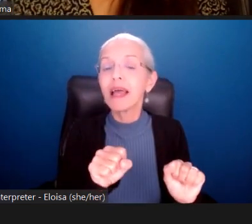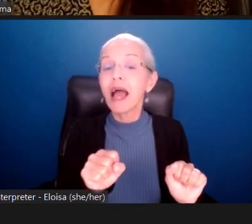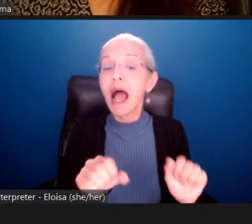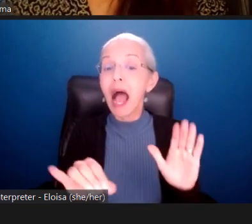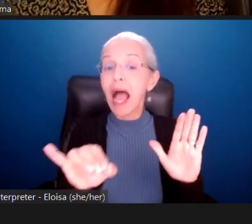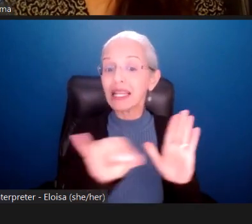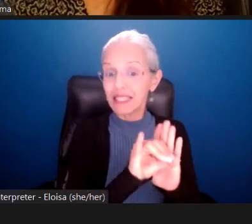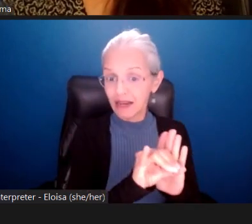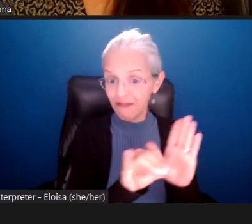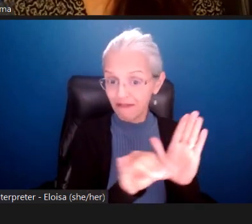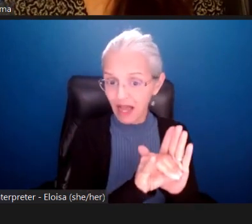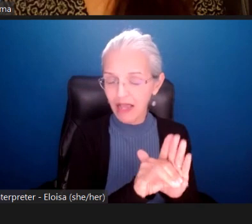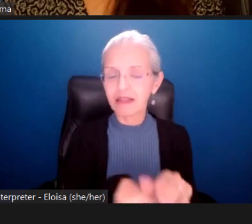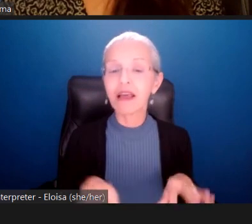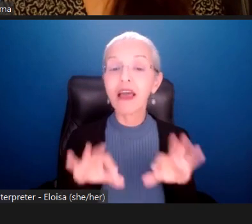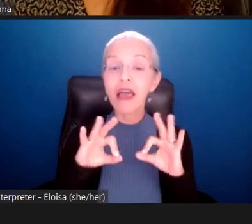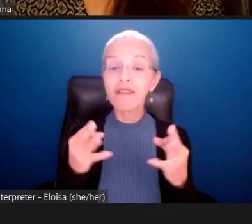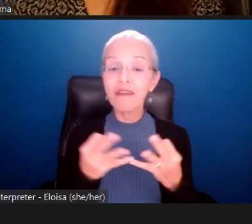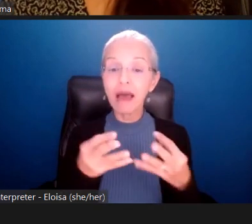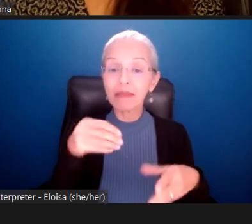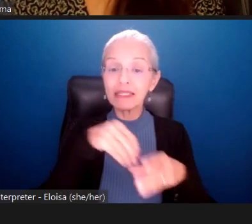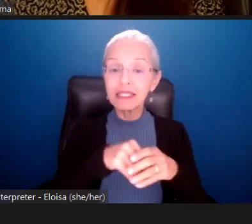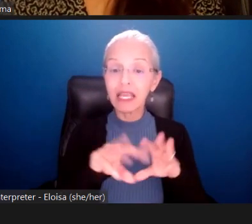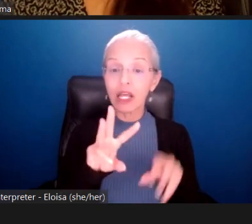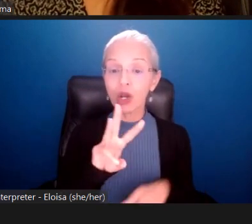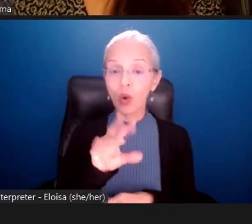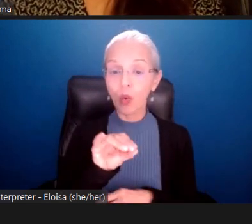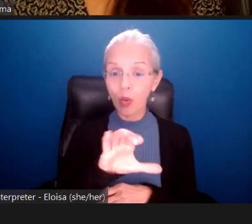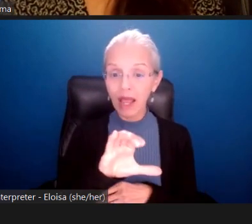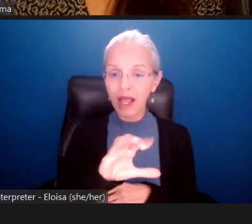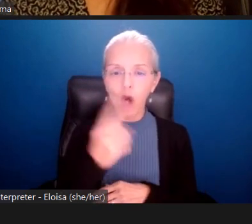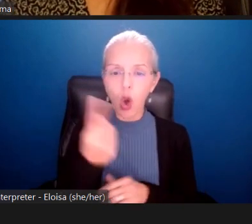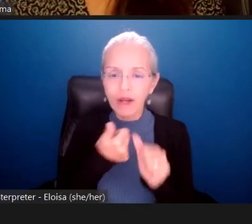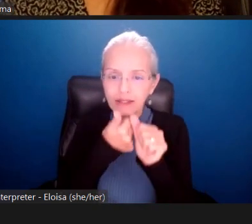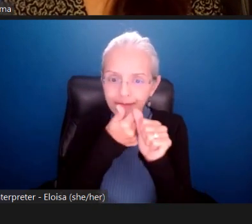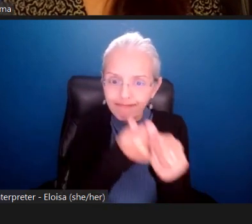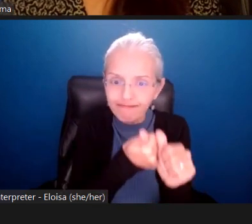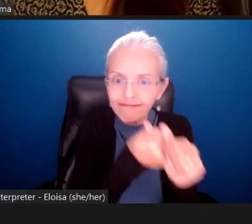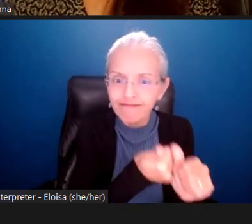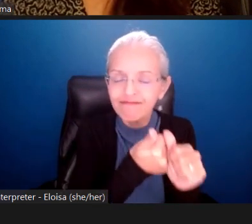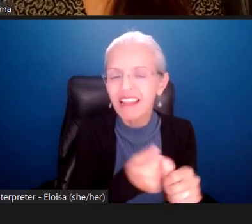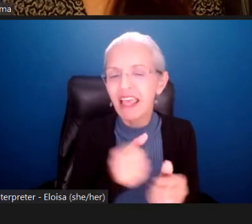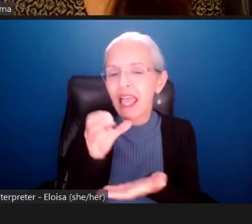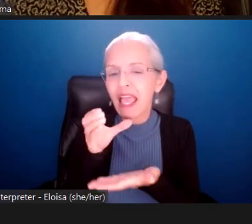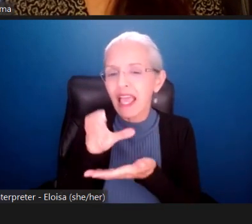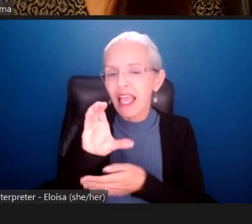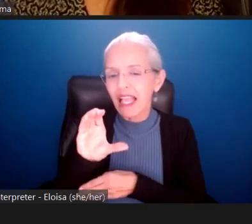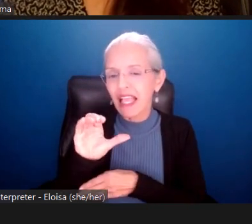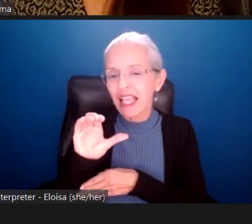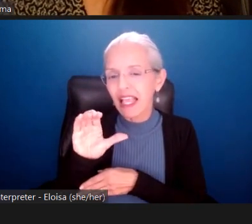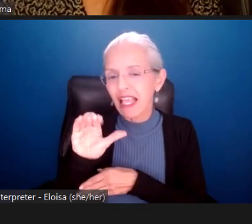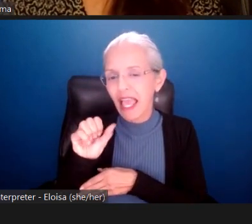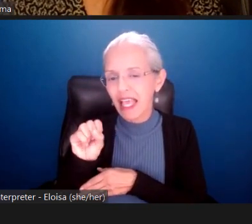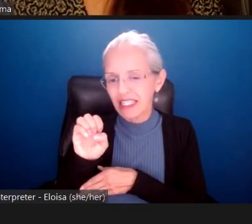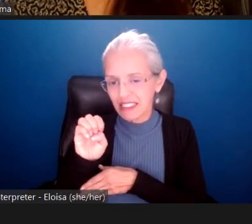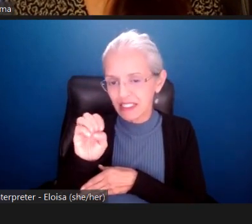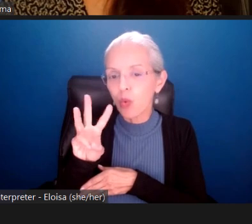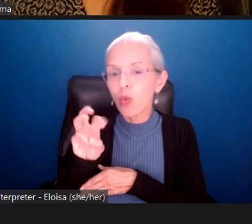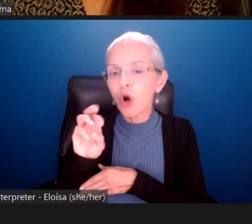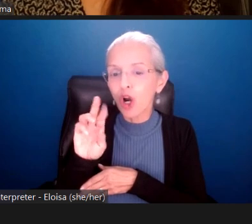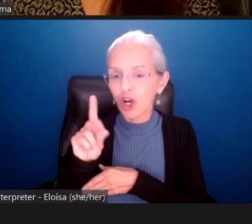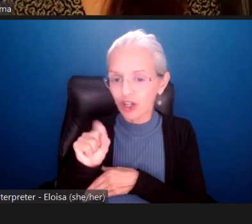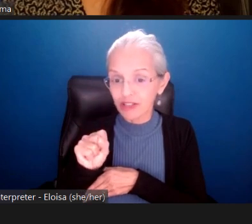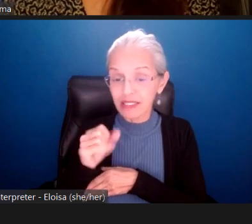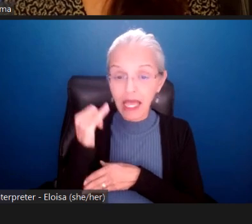seen in WIC clinics are followed closely by caseworkers. When a child is identified as deaf or hard